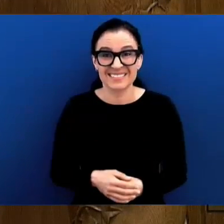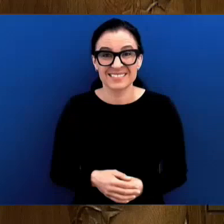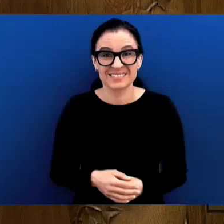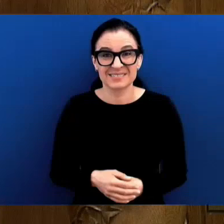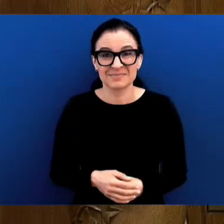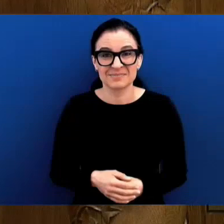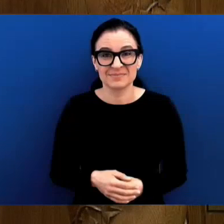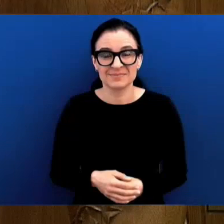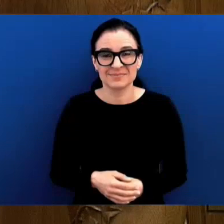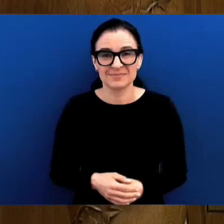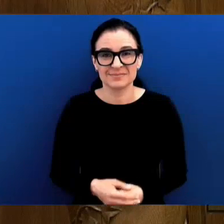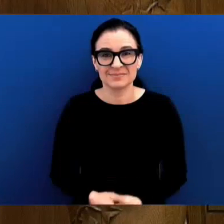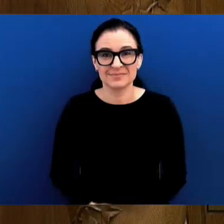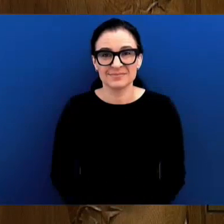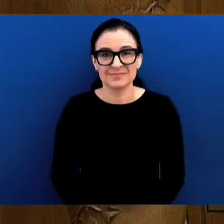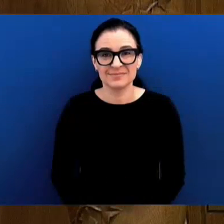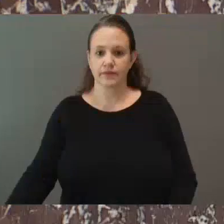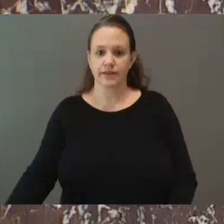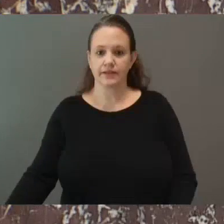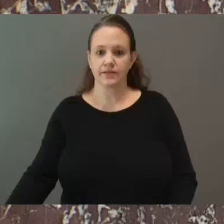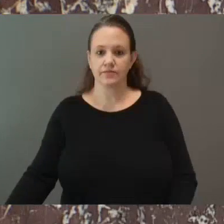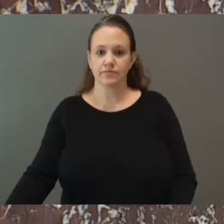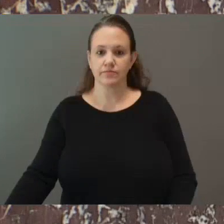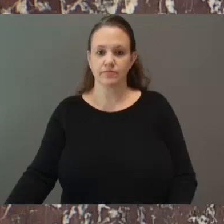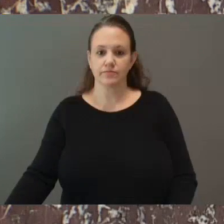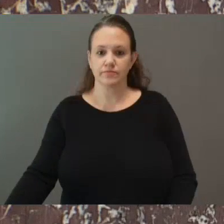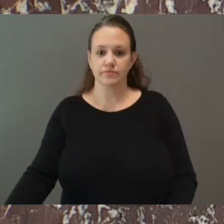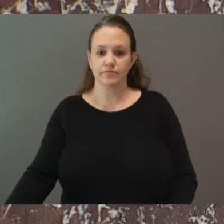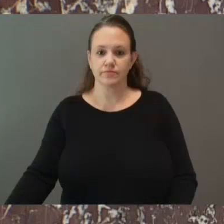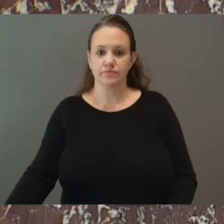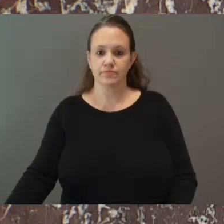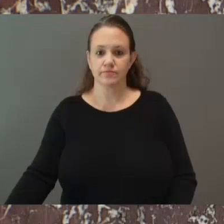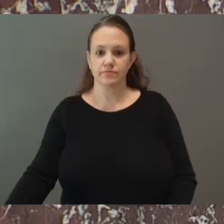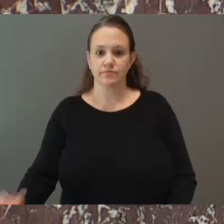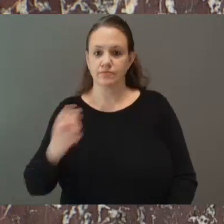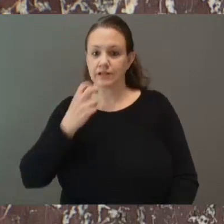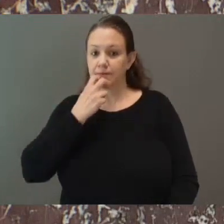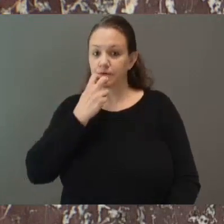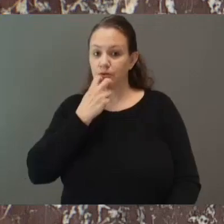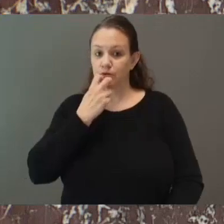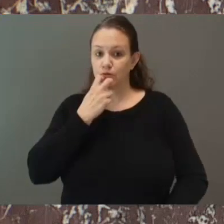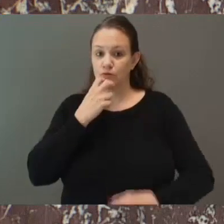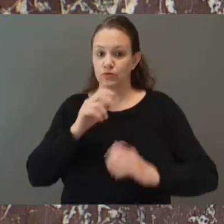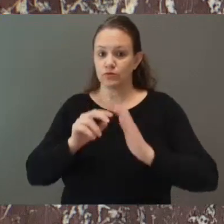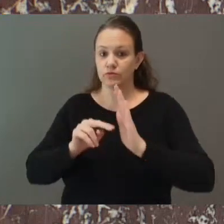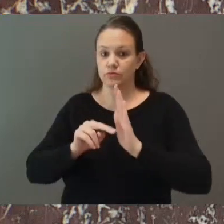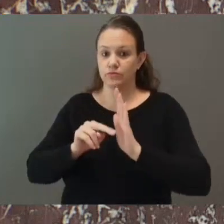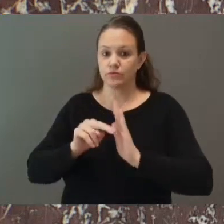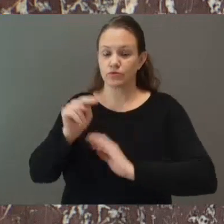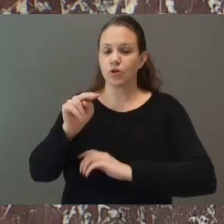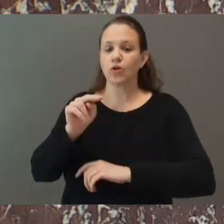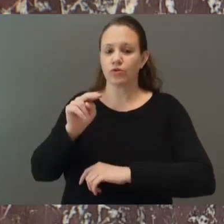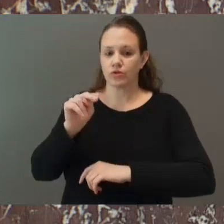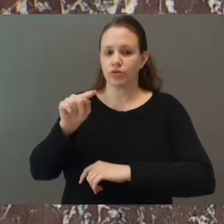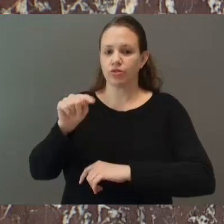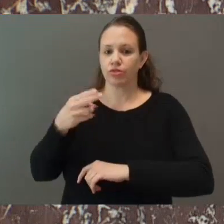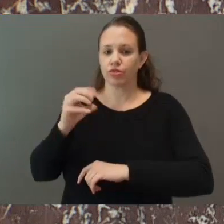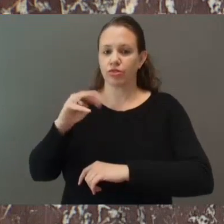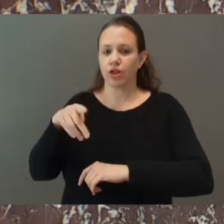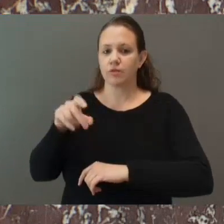Kamloops North Thompson supplemental. Well, thank you, Mr. Speaker. It's pretty obvious that the government House Leader, because they've